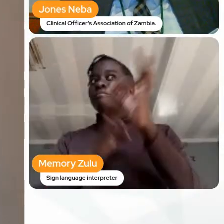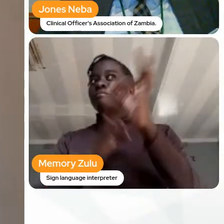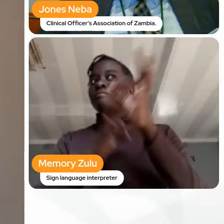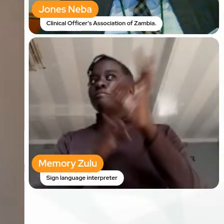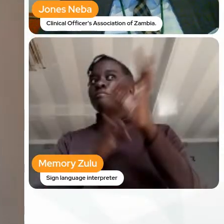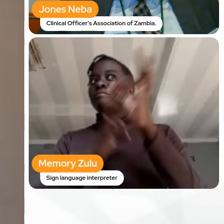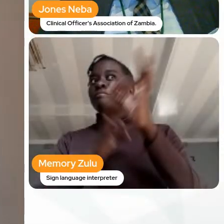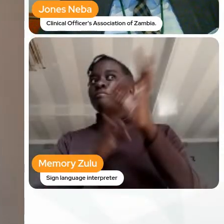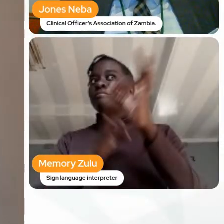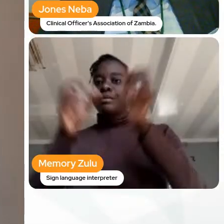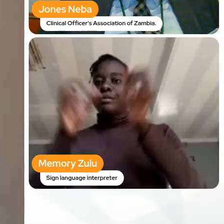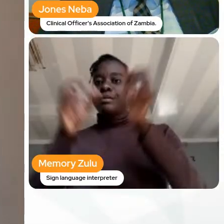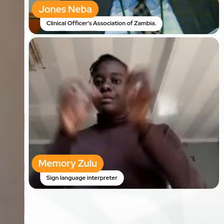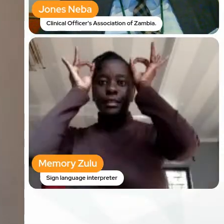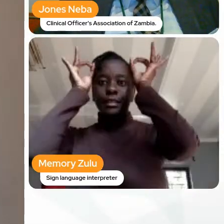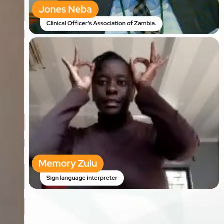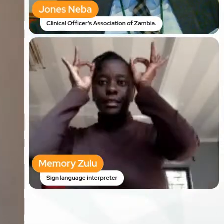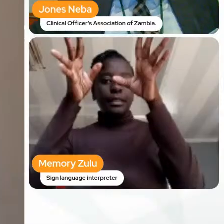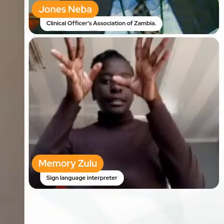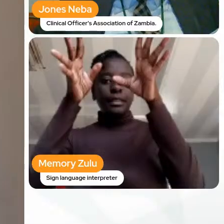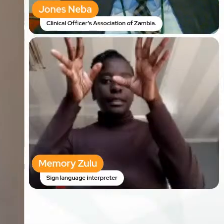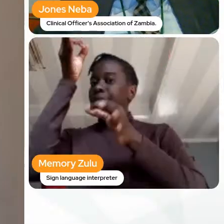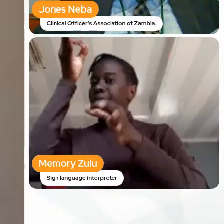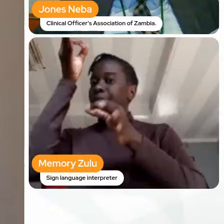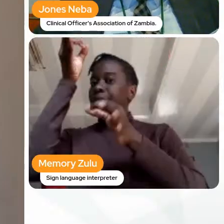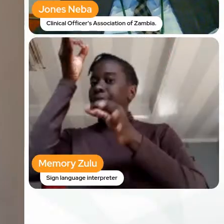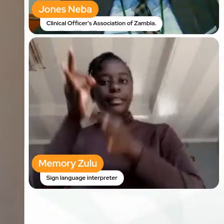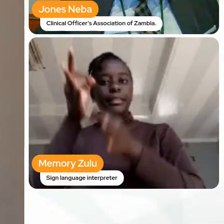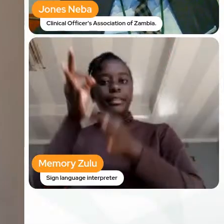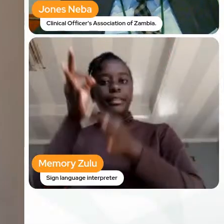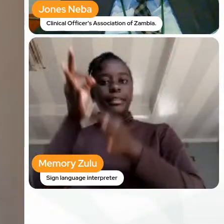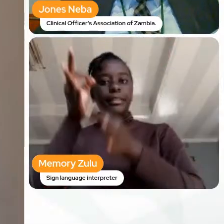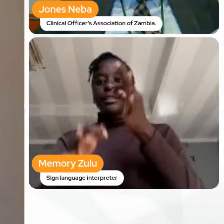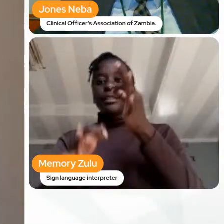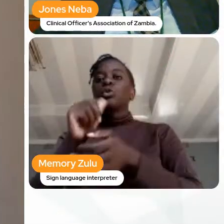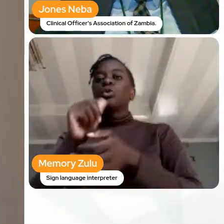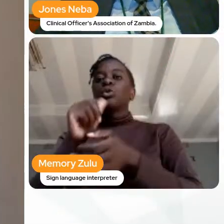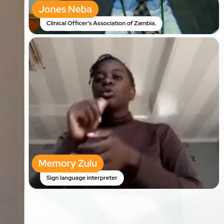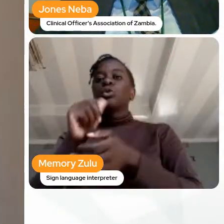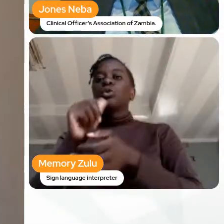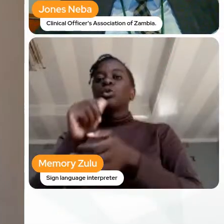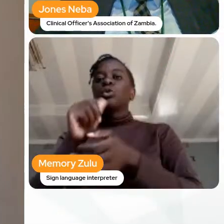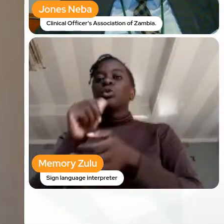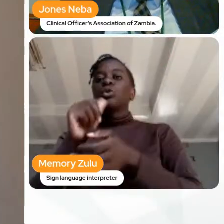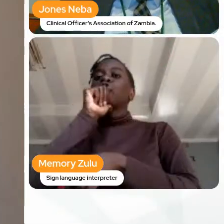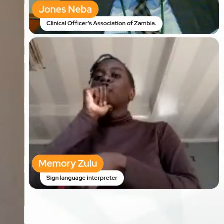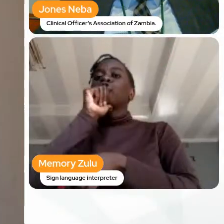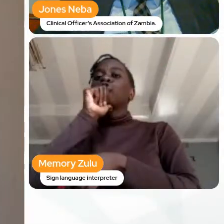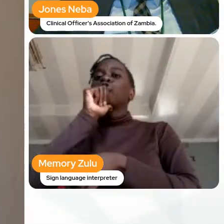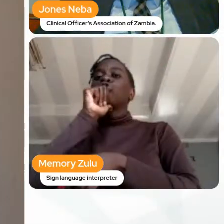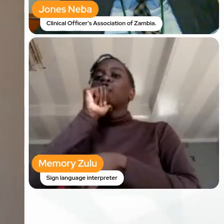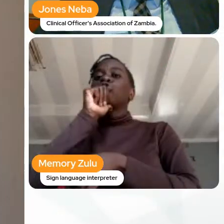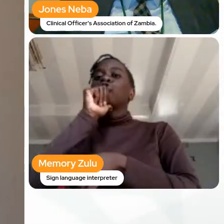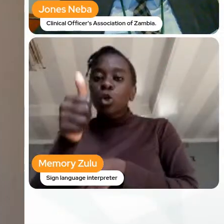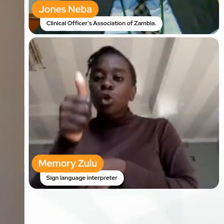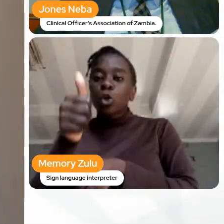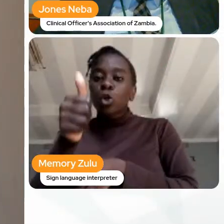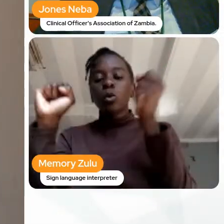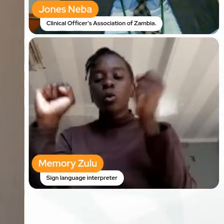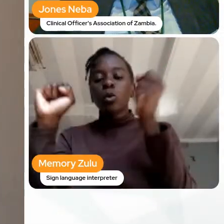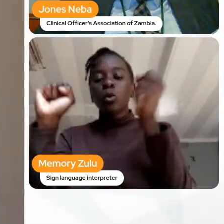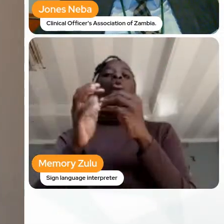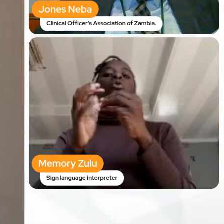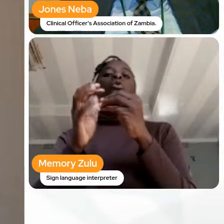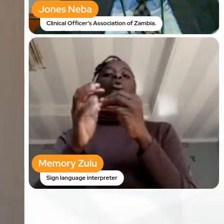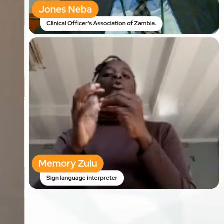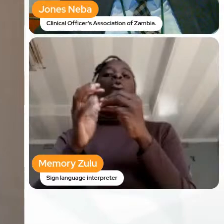to experience if they don't get treated on time, and of course something that they might experience if they